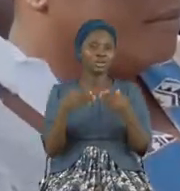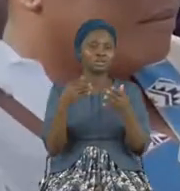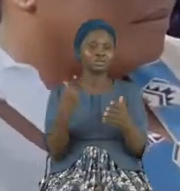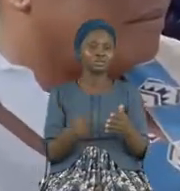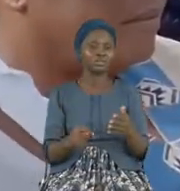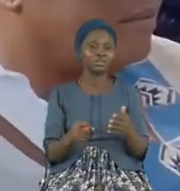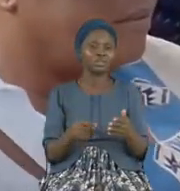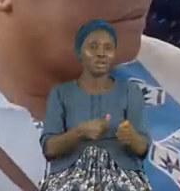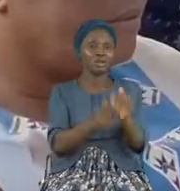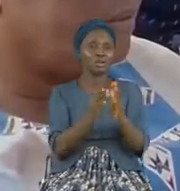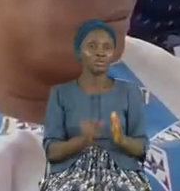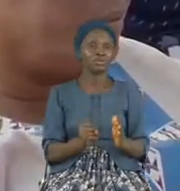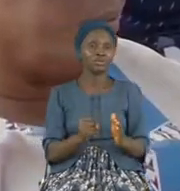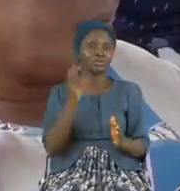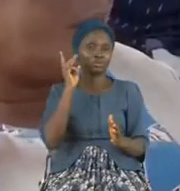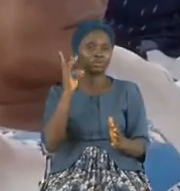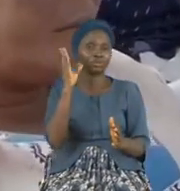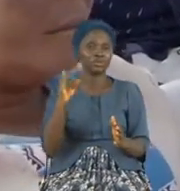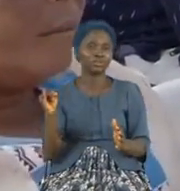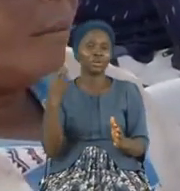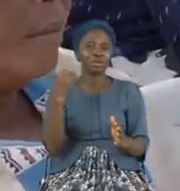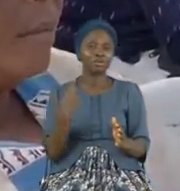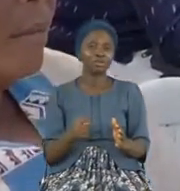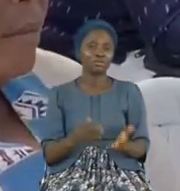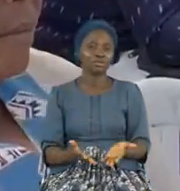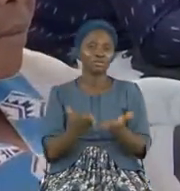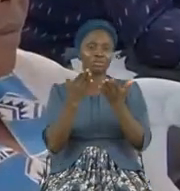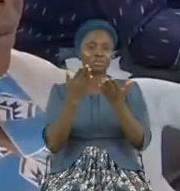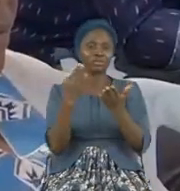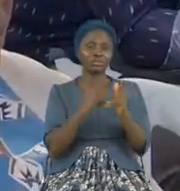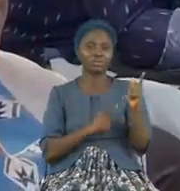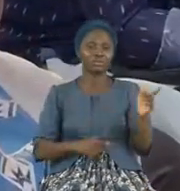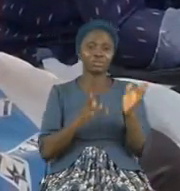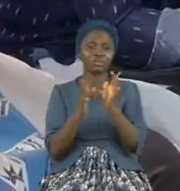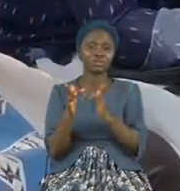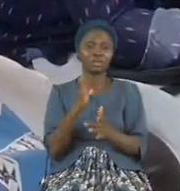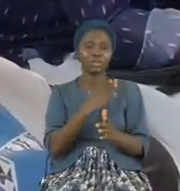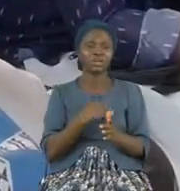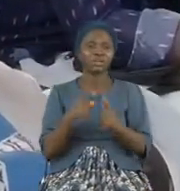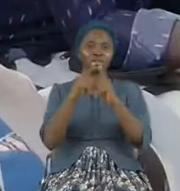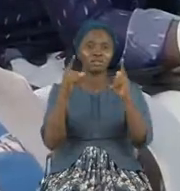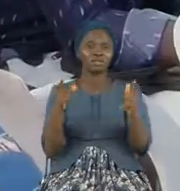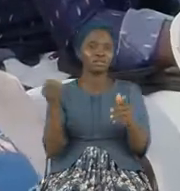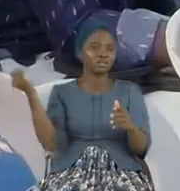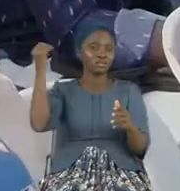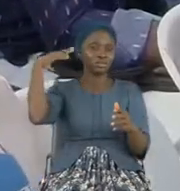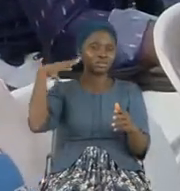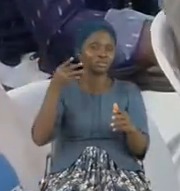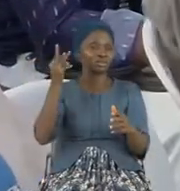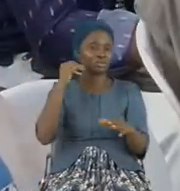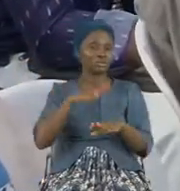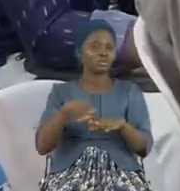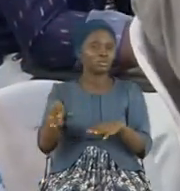the resurrection of the Lord Jesus, and great grace was upon them